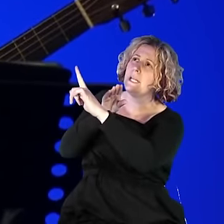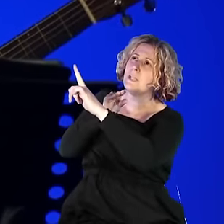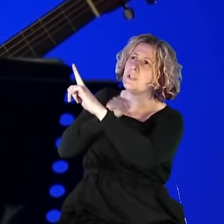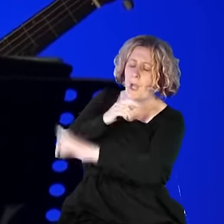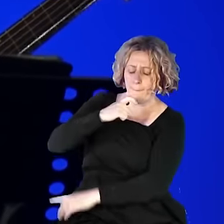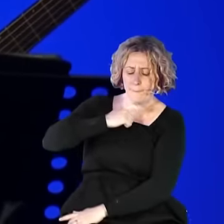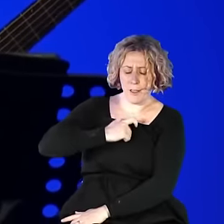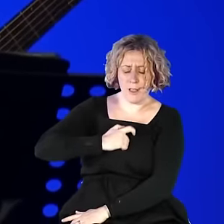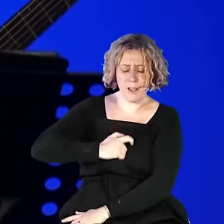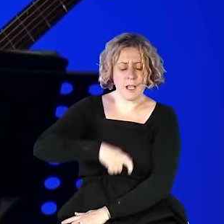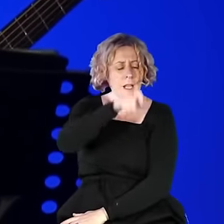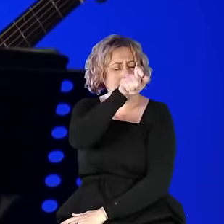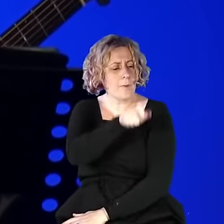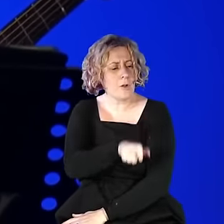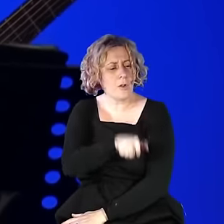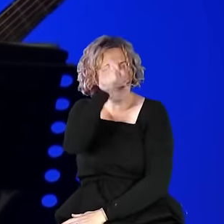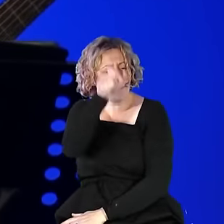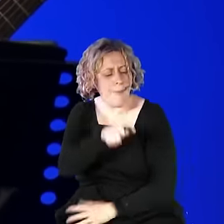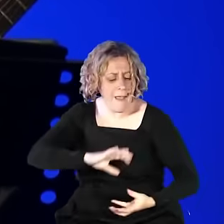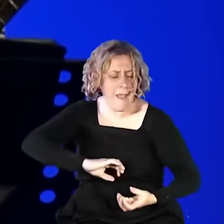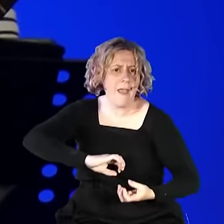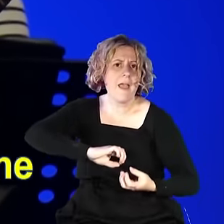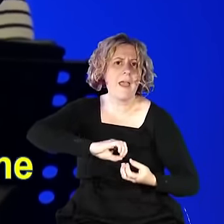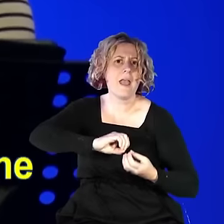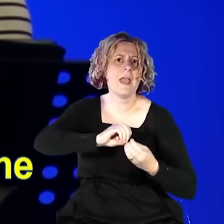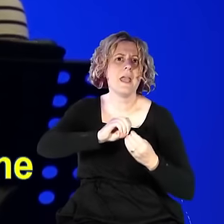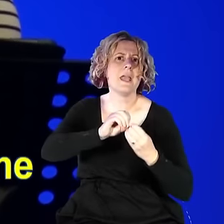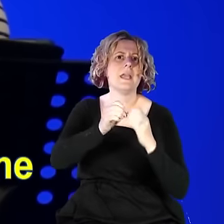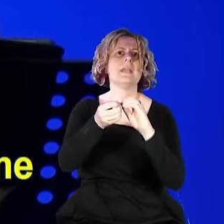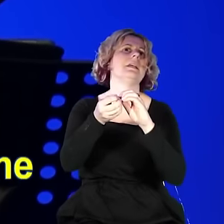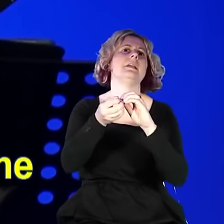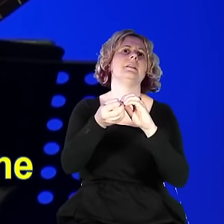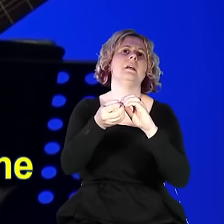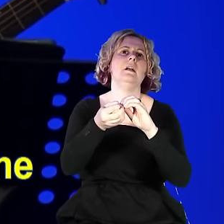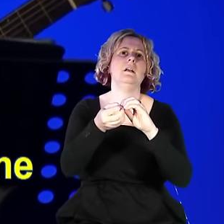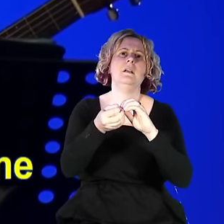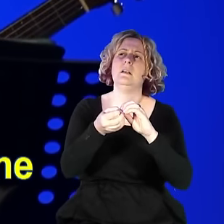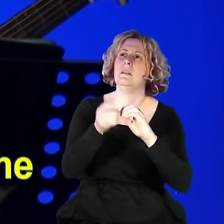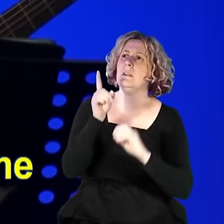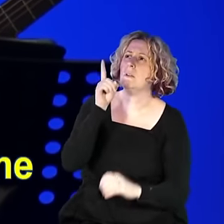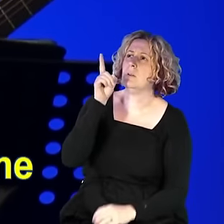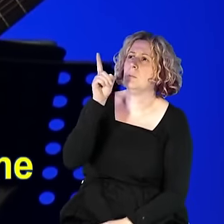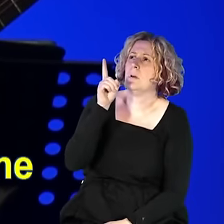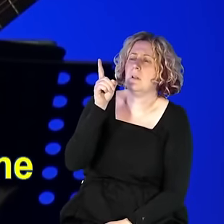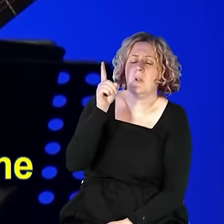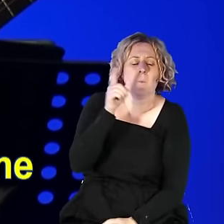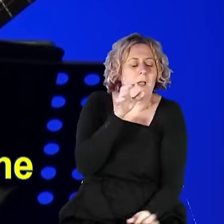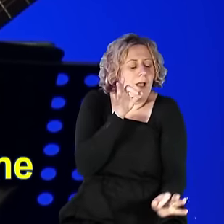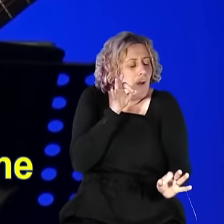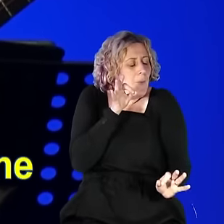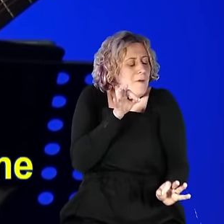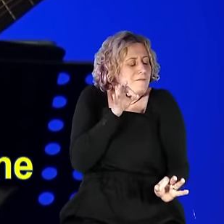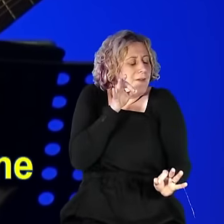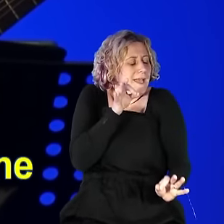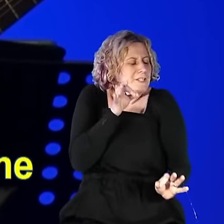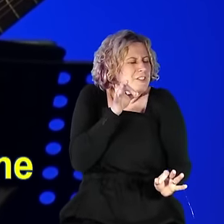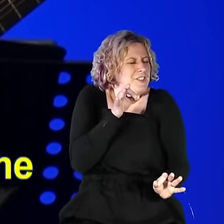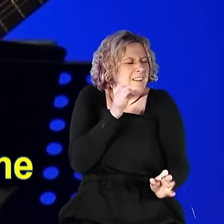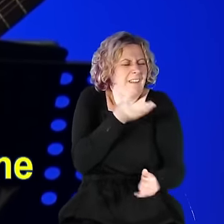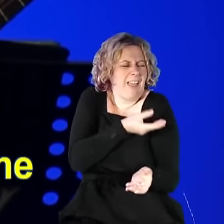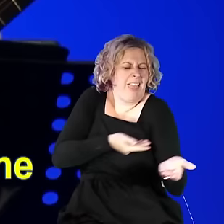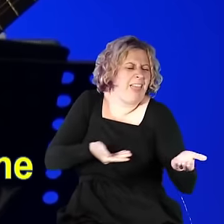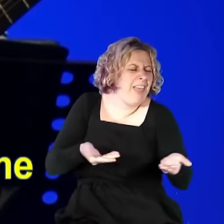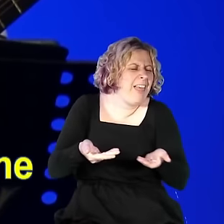image, a people made. But we traded